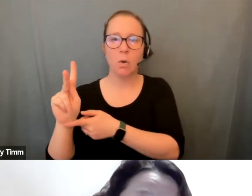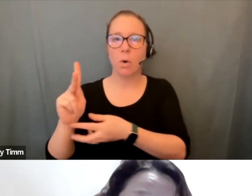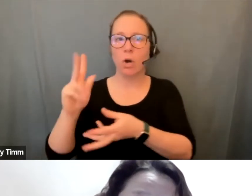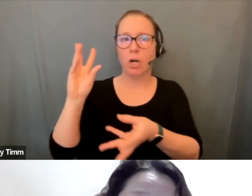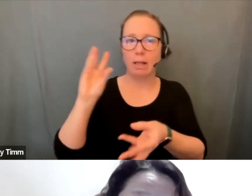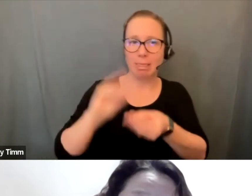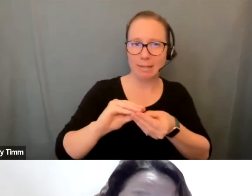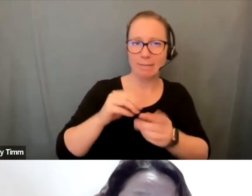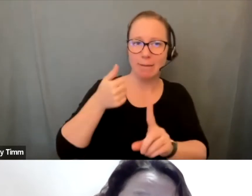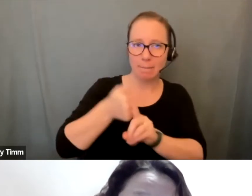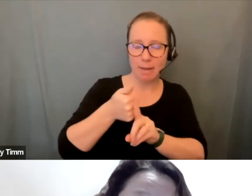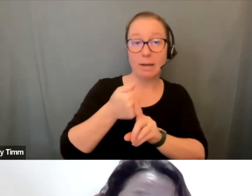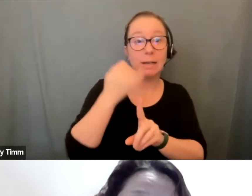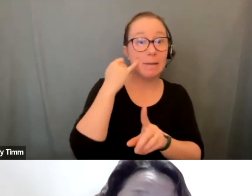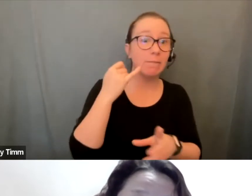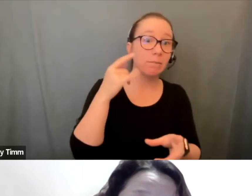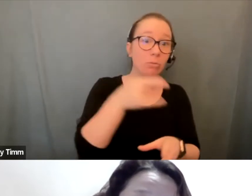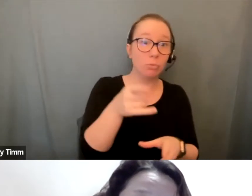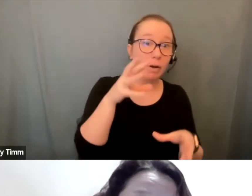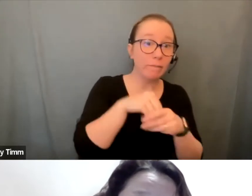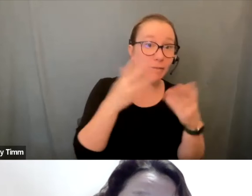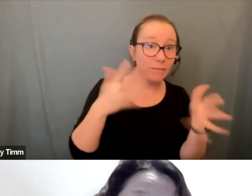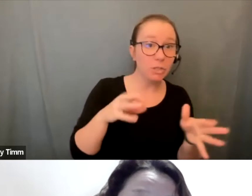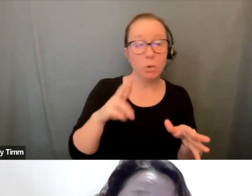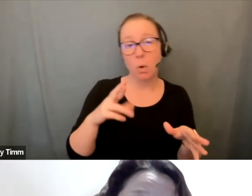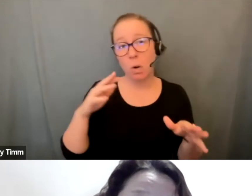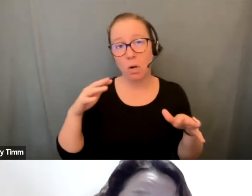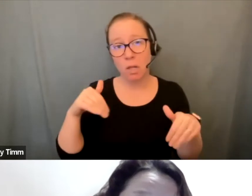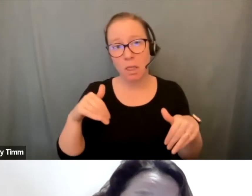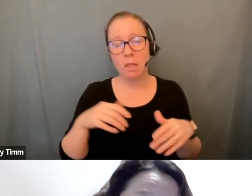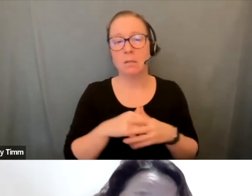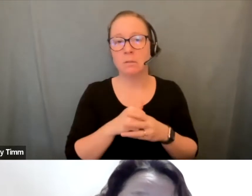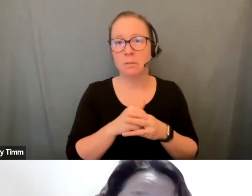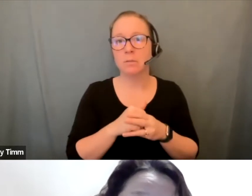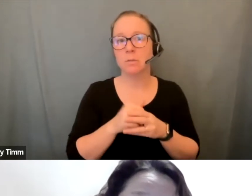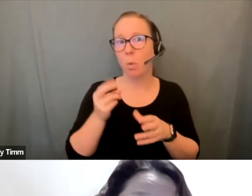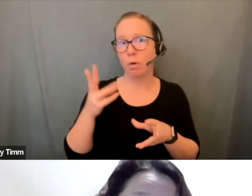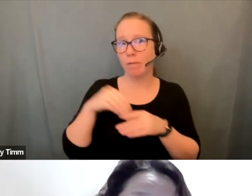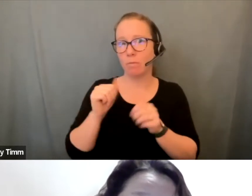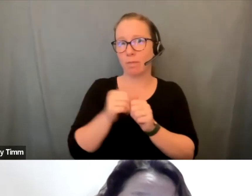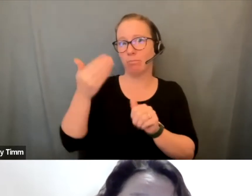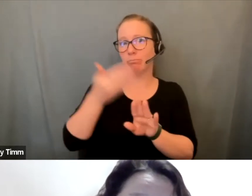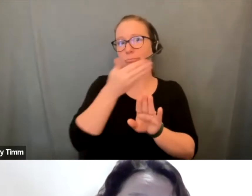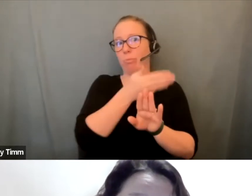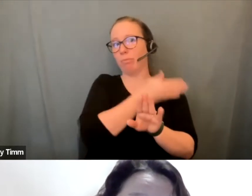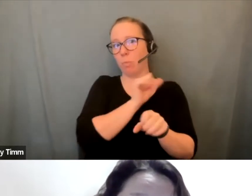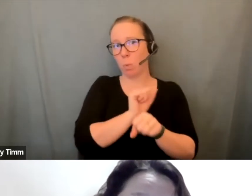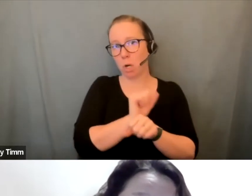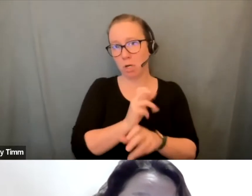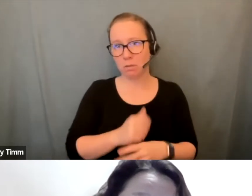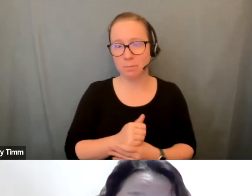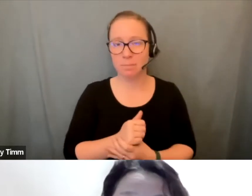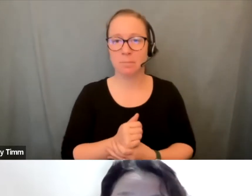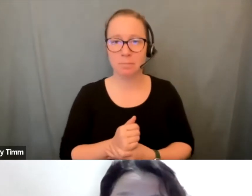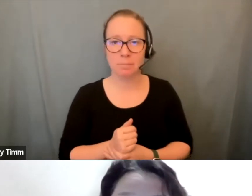whether or not you've been involved or have participated in any of the past work that's been done. And I know